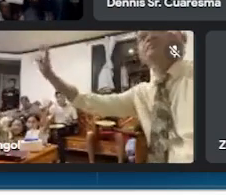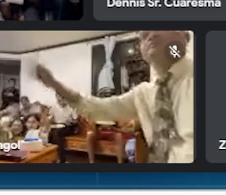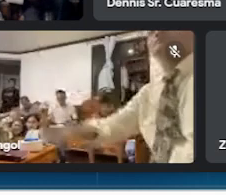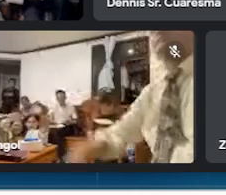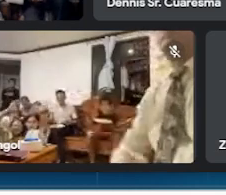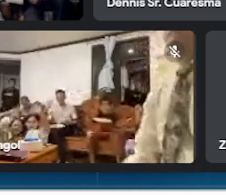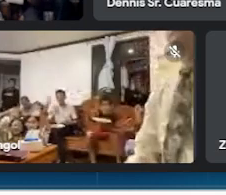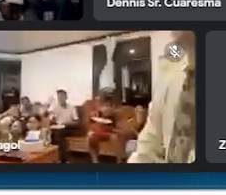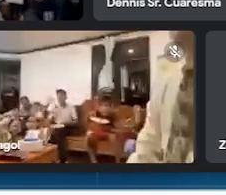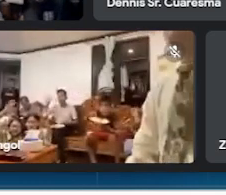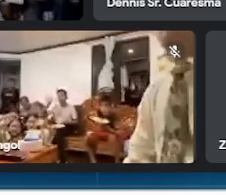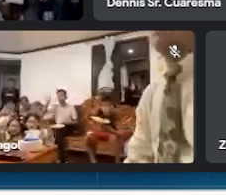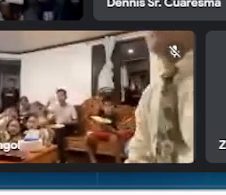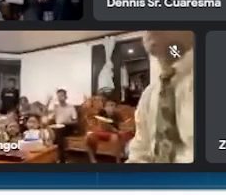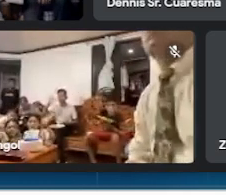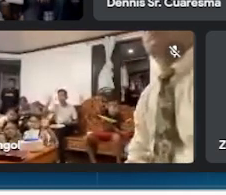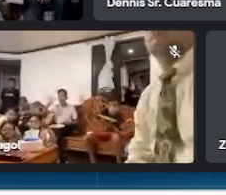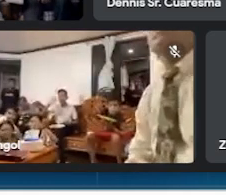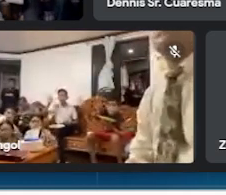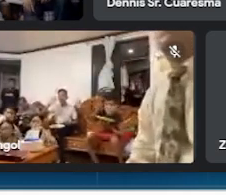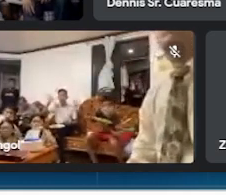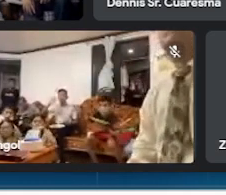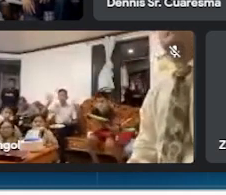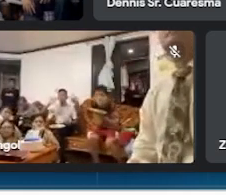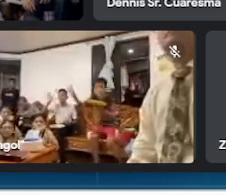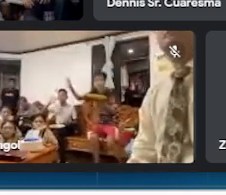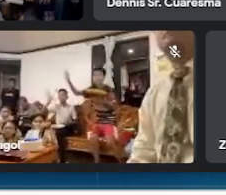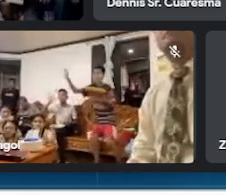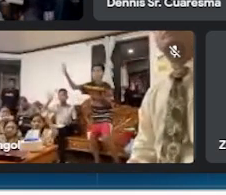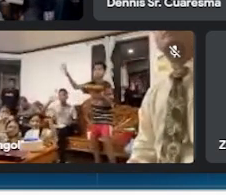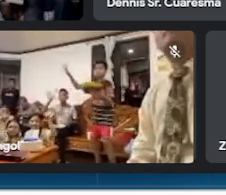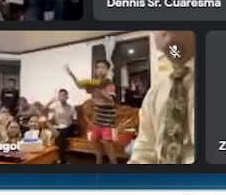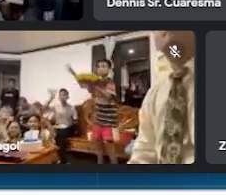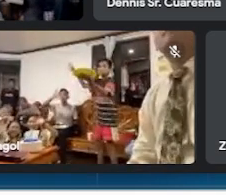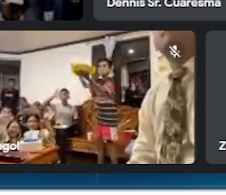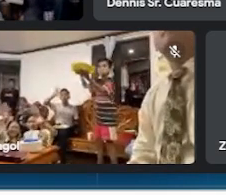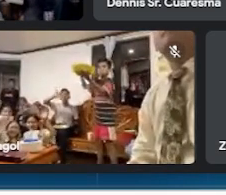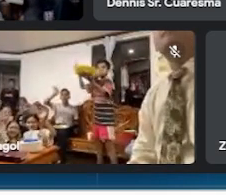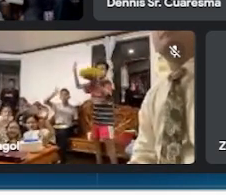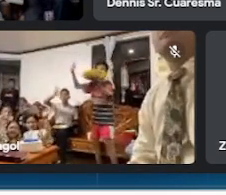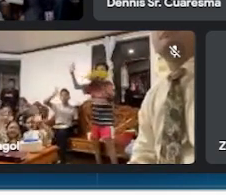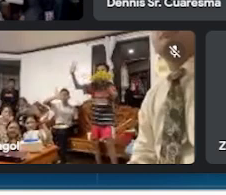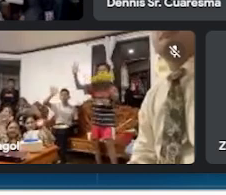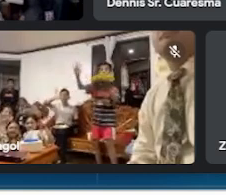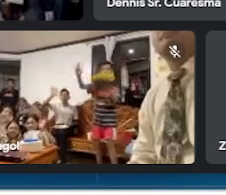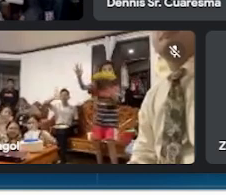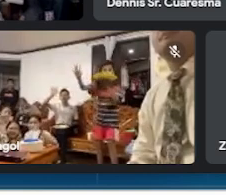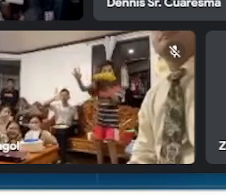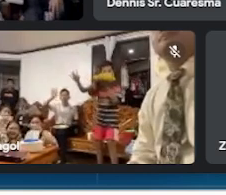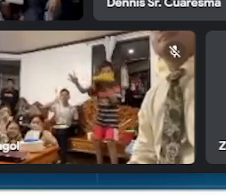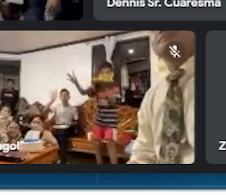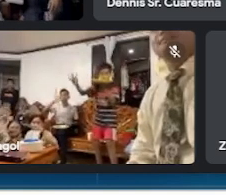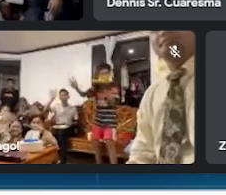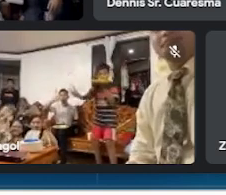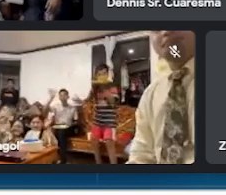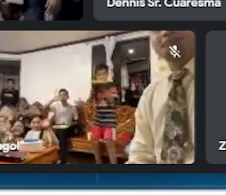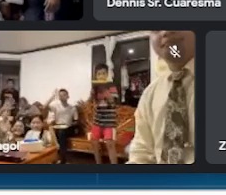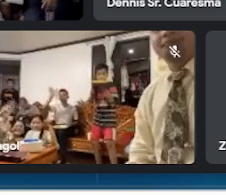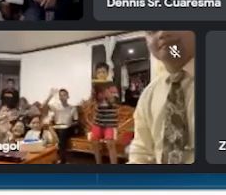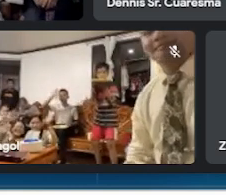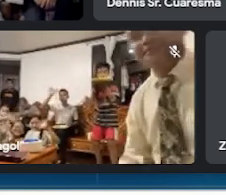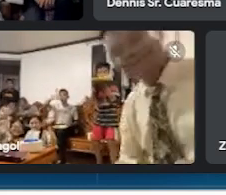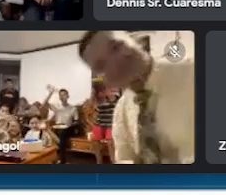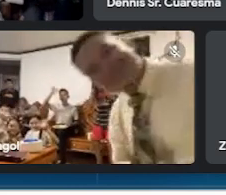your cameras, that will be great. The birthday boy himself. Amen. Mas maganda buksan nyo yung mga camera ninyo. Yan, amen.